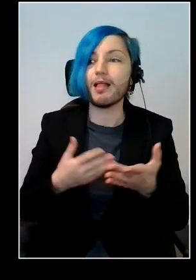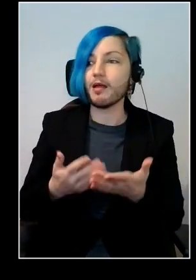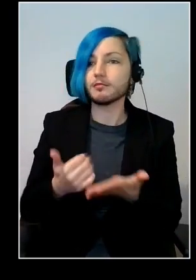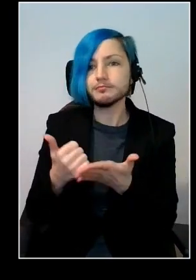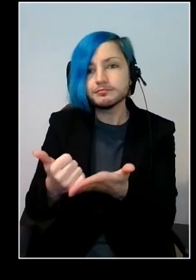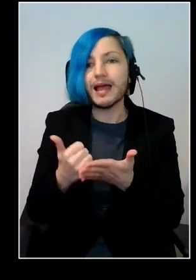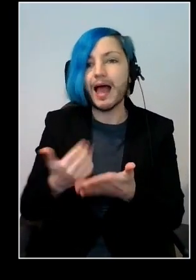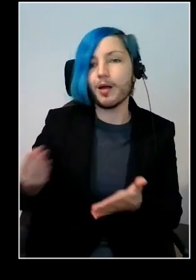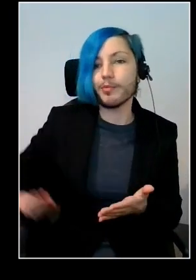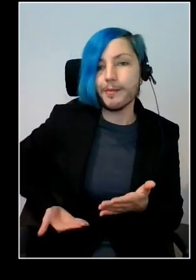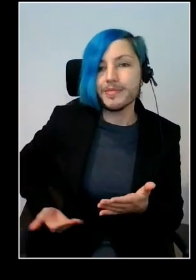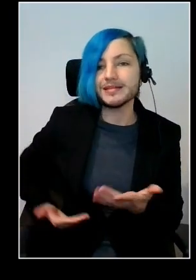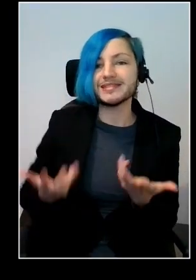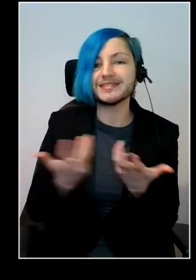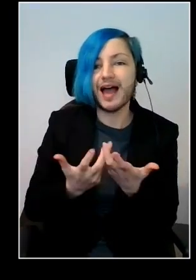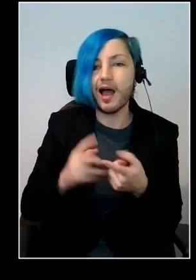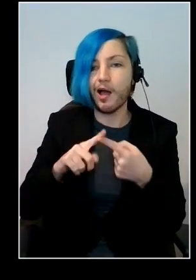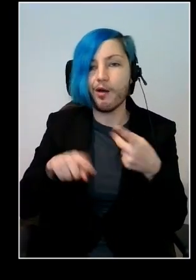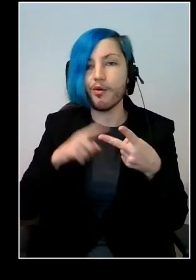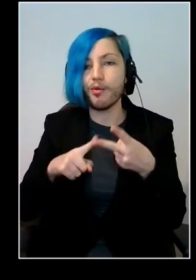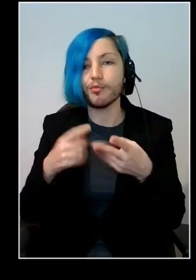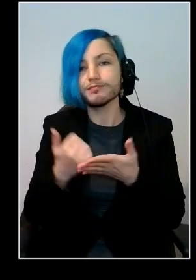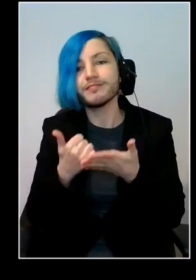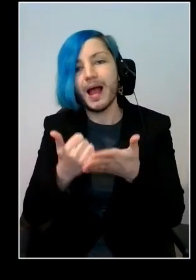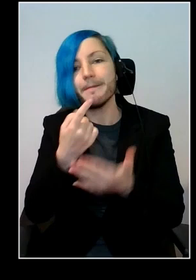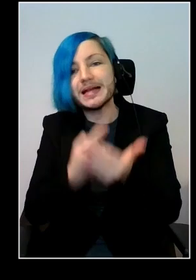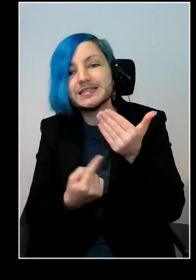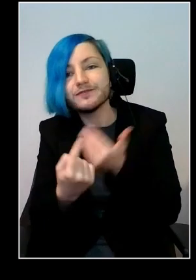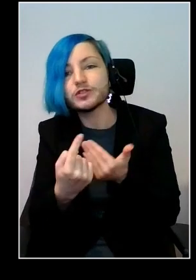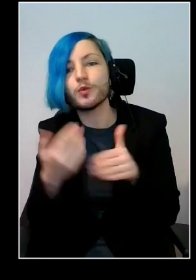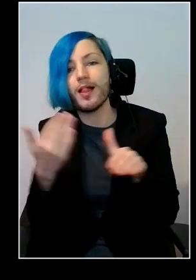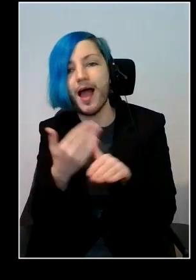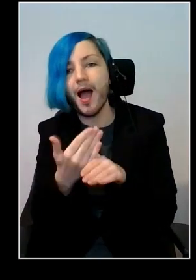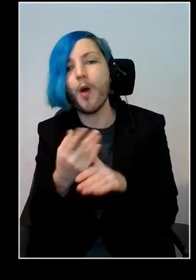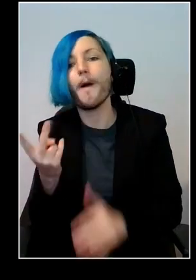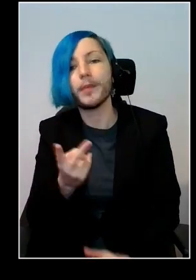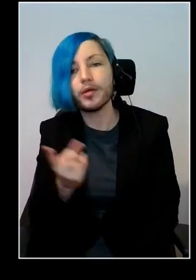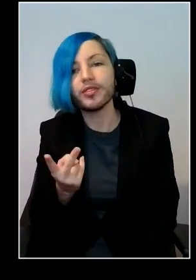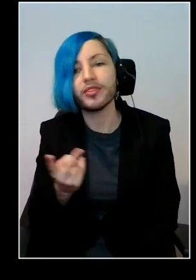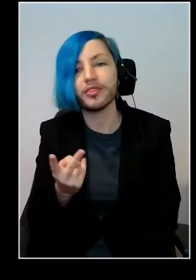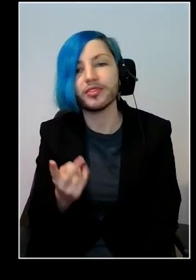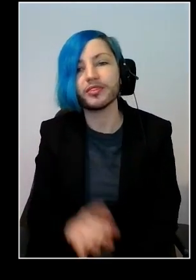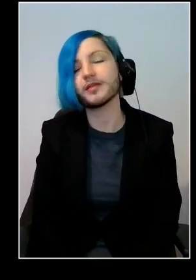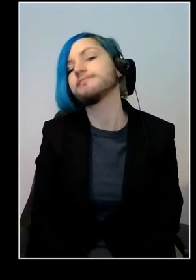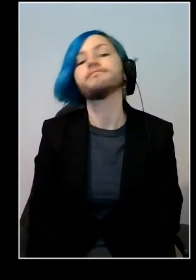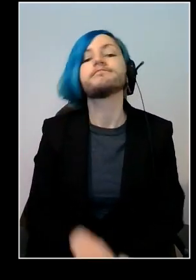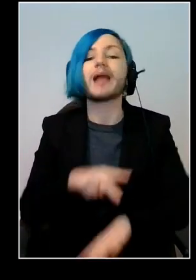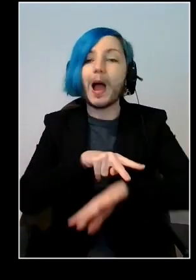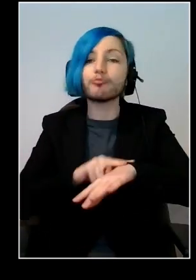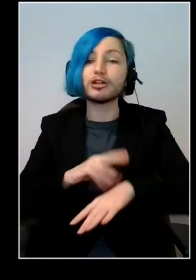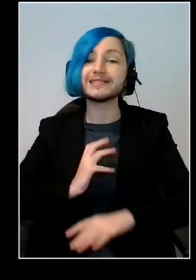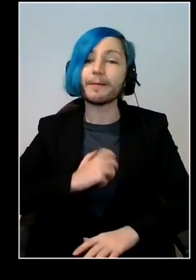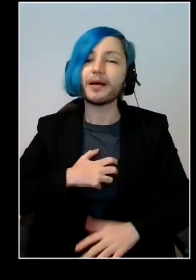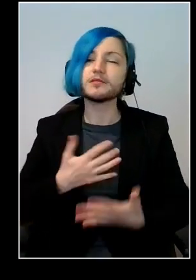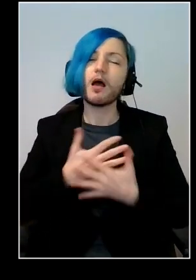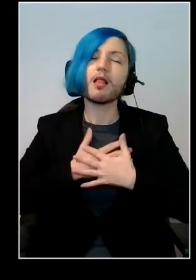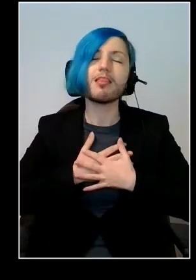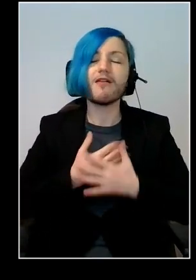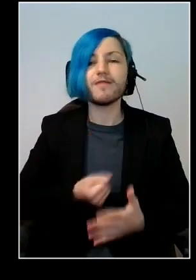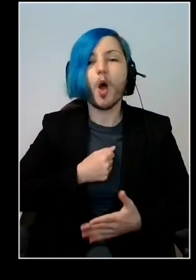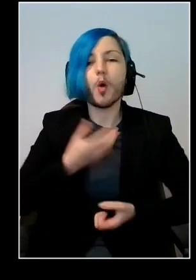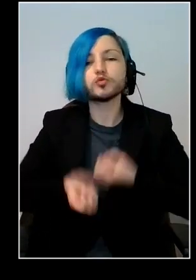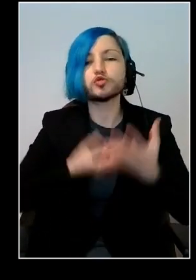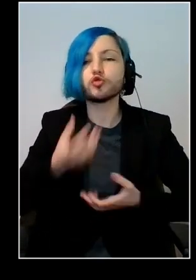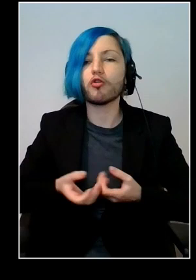business but also the individual. Our apprentice ambassadors love to tell their stories, sharing how